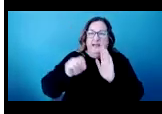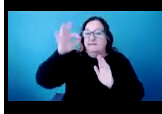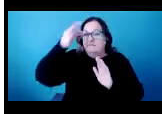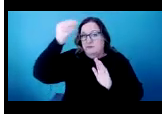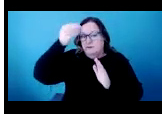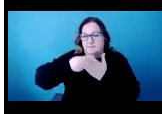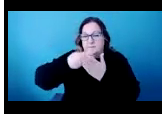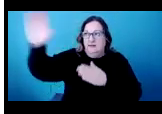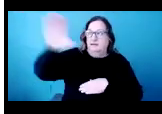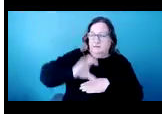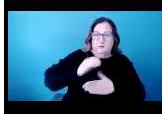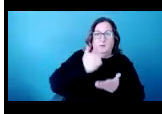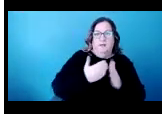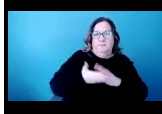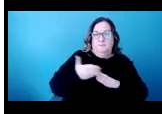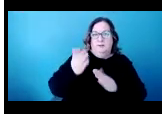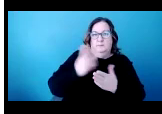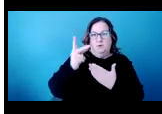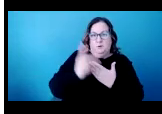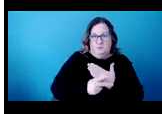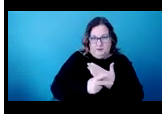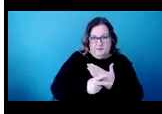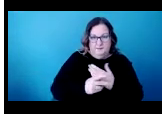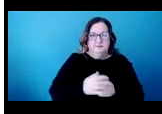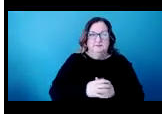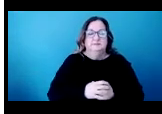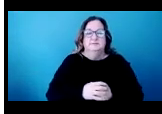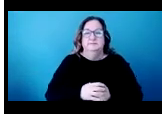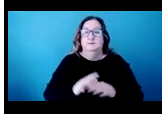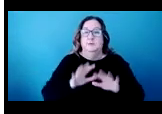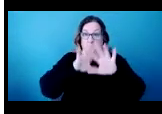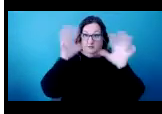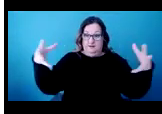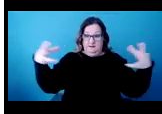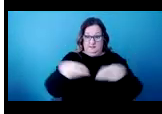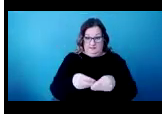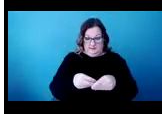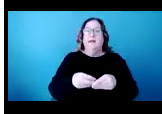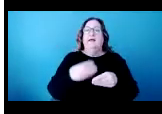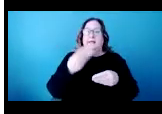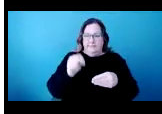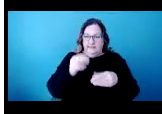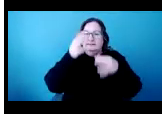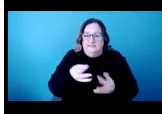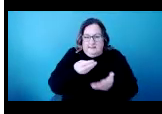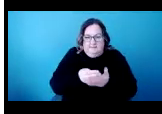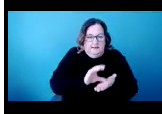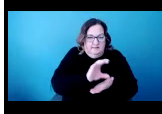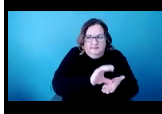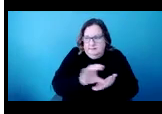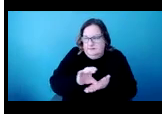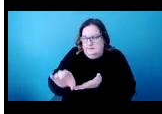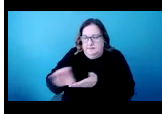programs. And then that money gets spent on all sorts of things: public education,